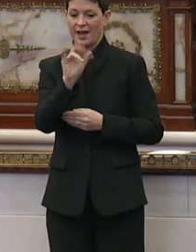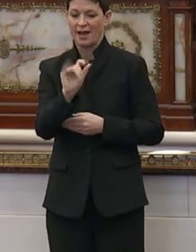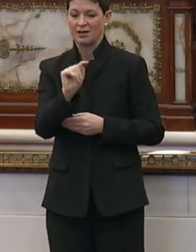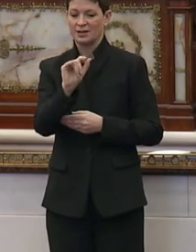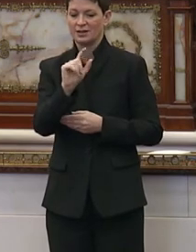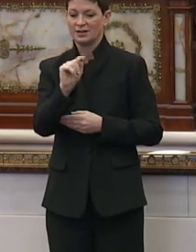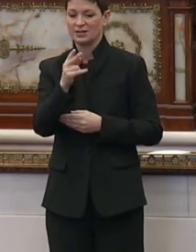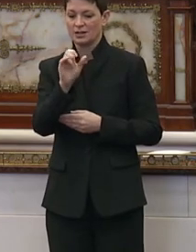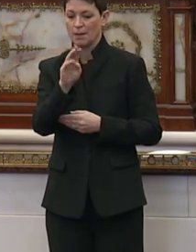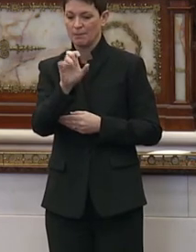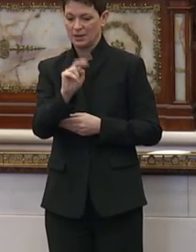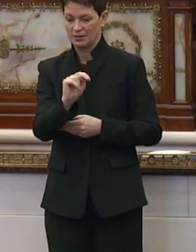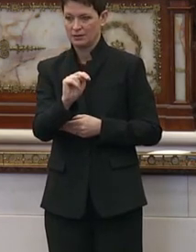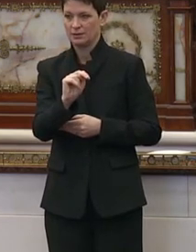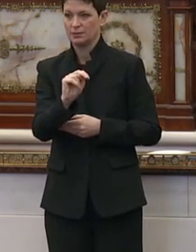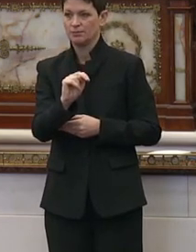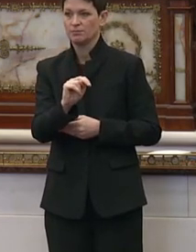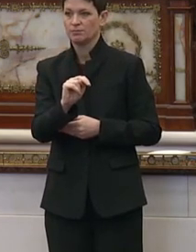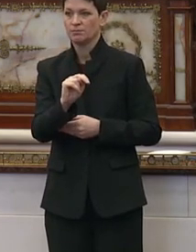Tubman.